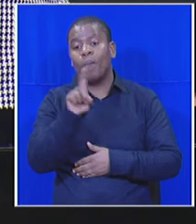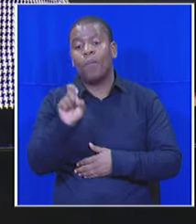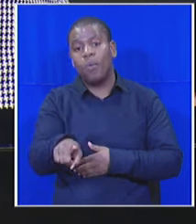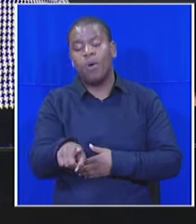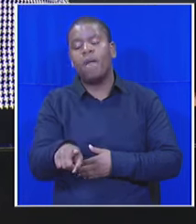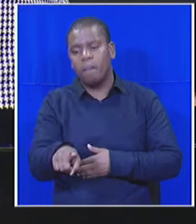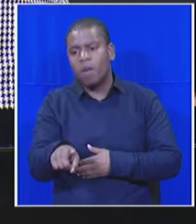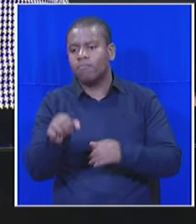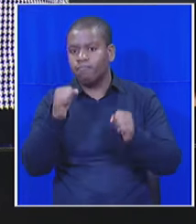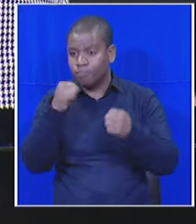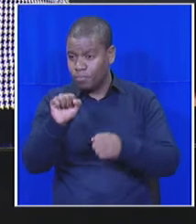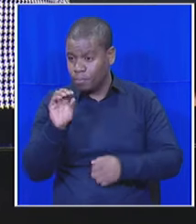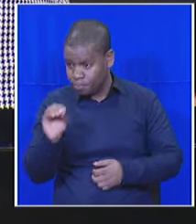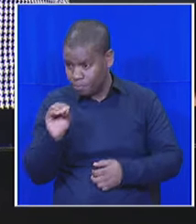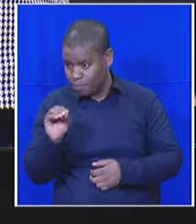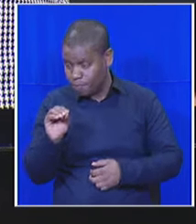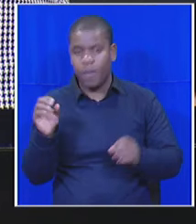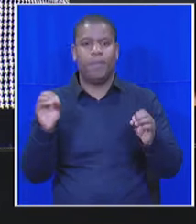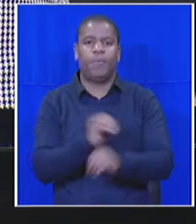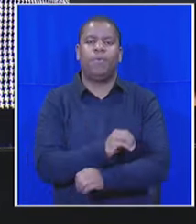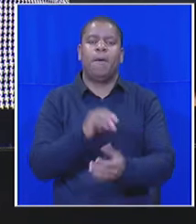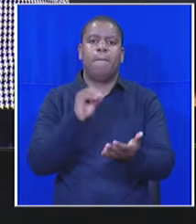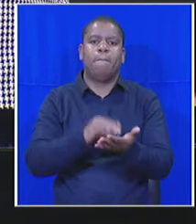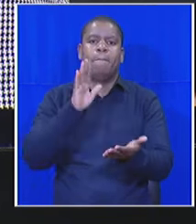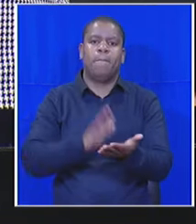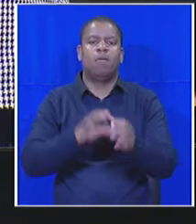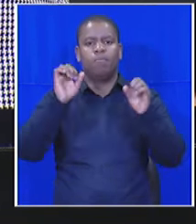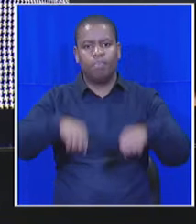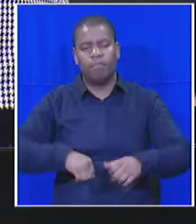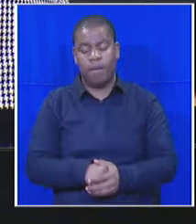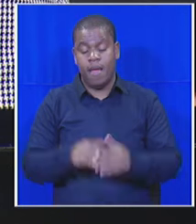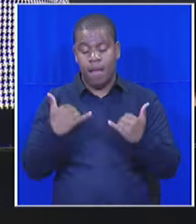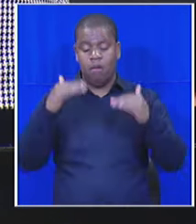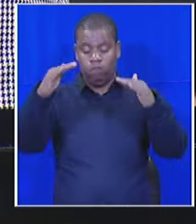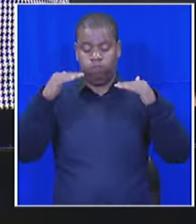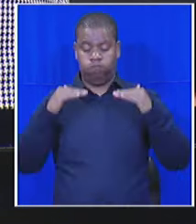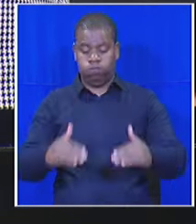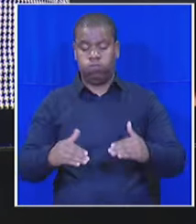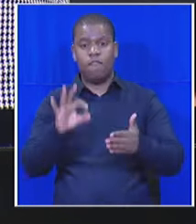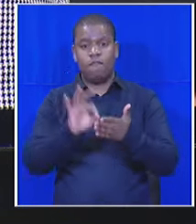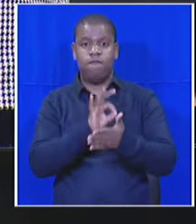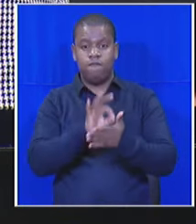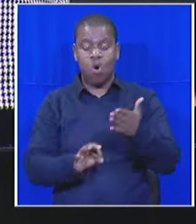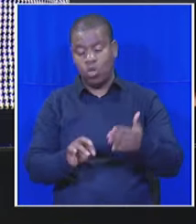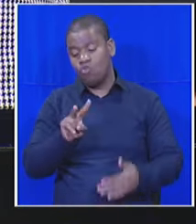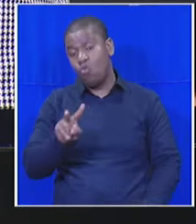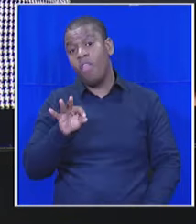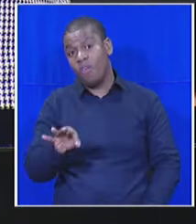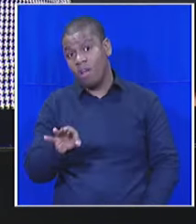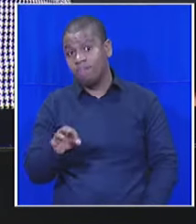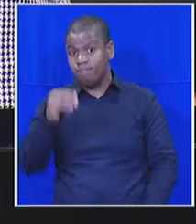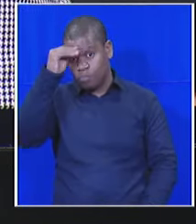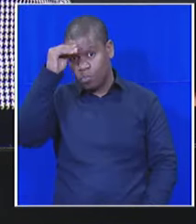is accordingly agreed to. Honorable members, I now put vote 23 police. Are there any